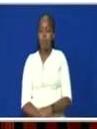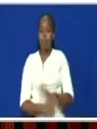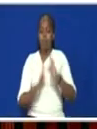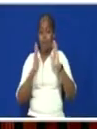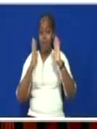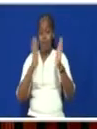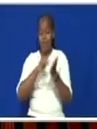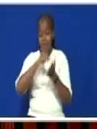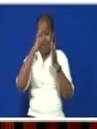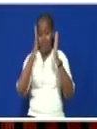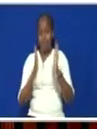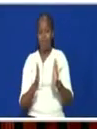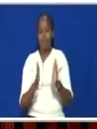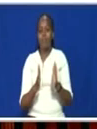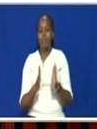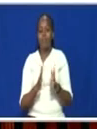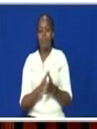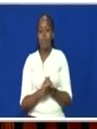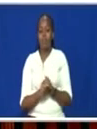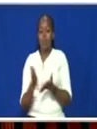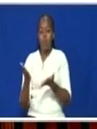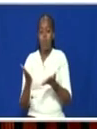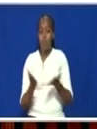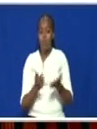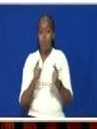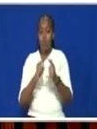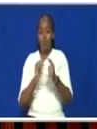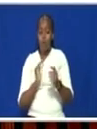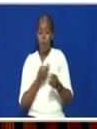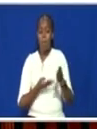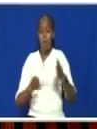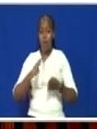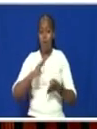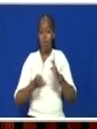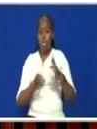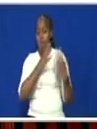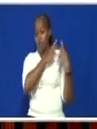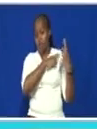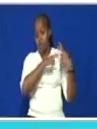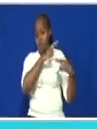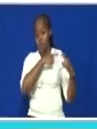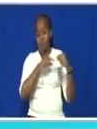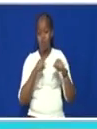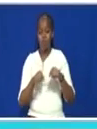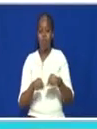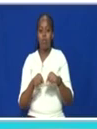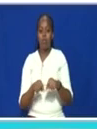Hello student, welcome to our biology revision today.